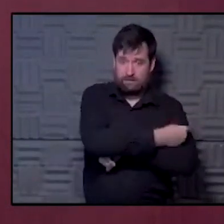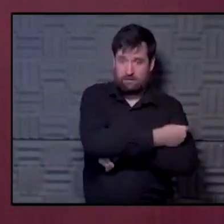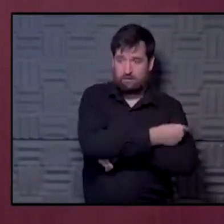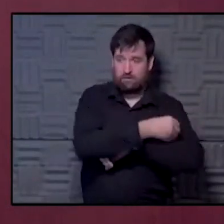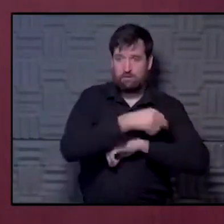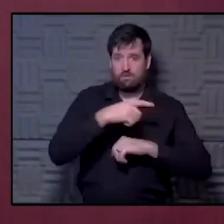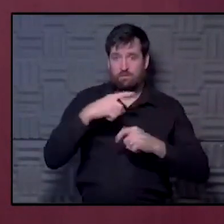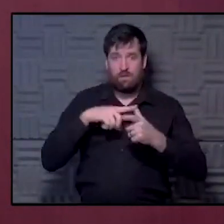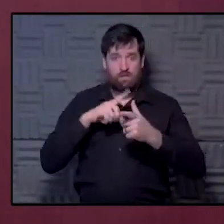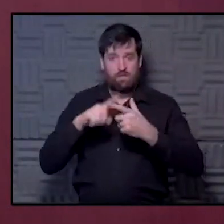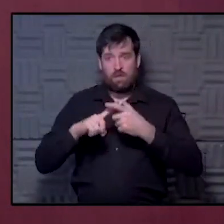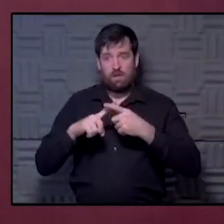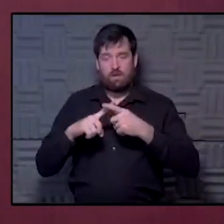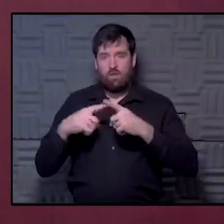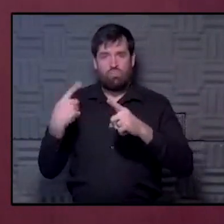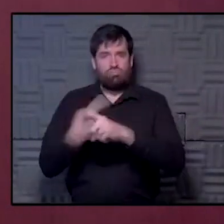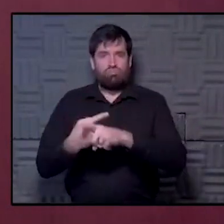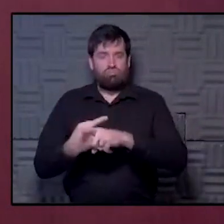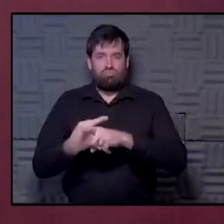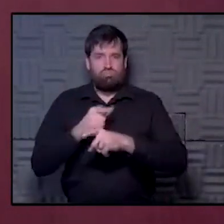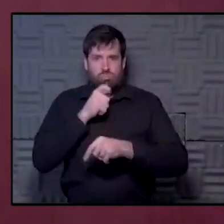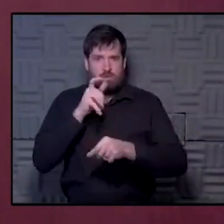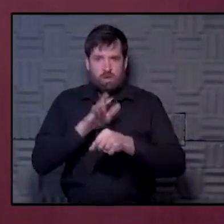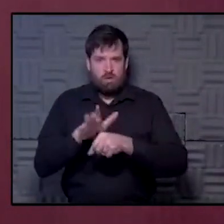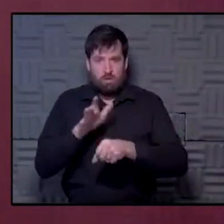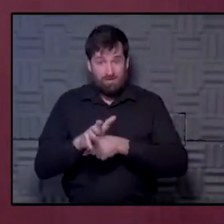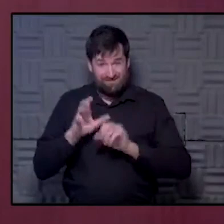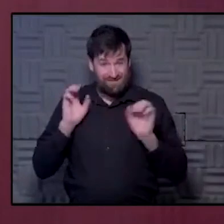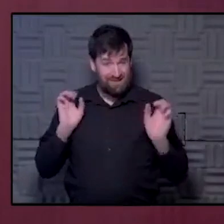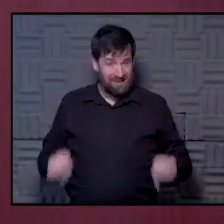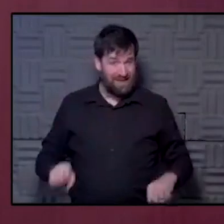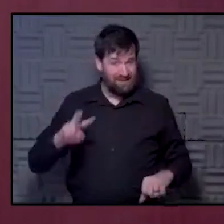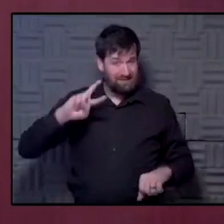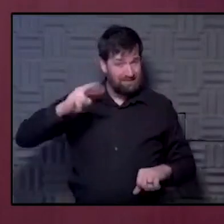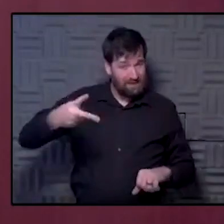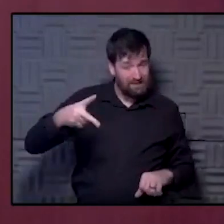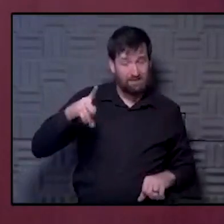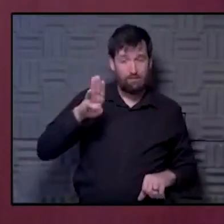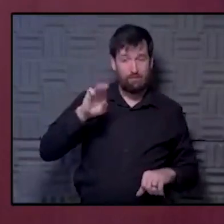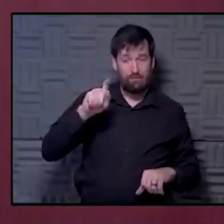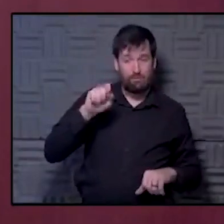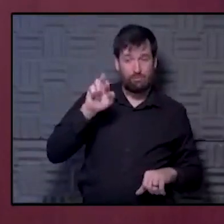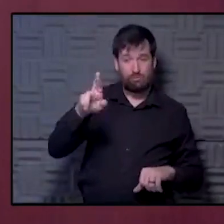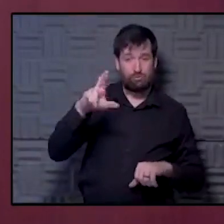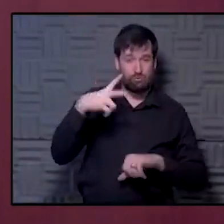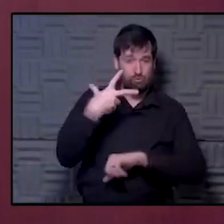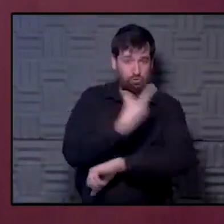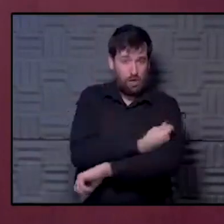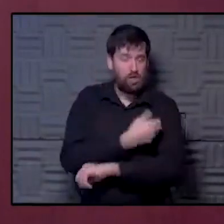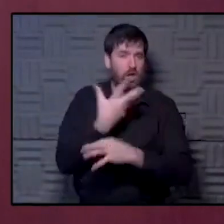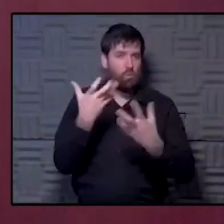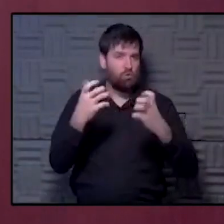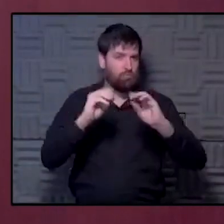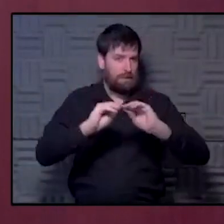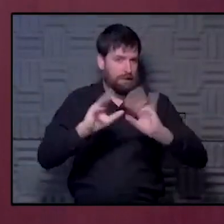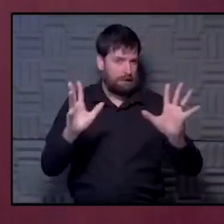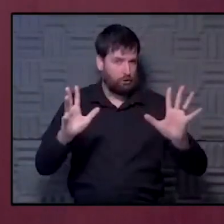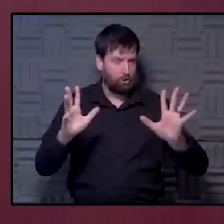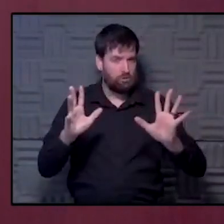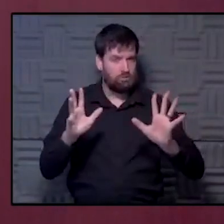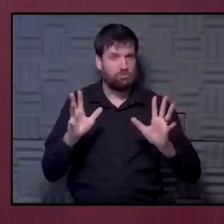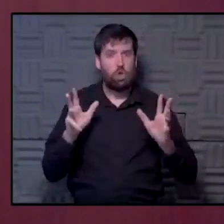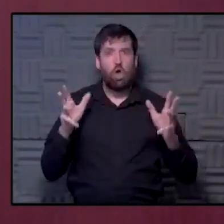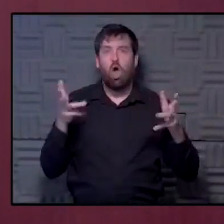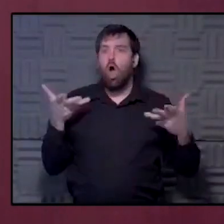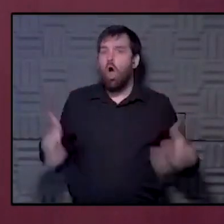and we have a problem with a supply, would you be able to get the booster shot? And in fact, I want to be clear that that is